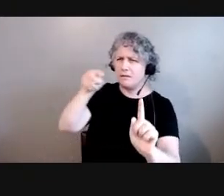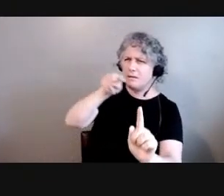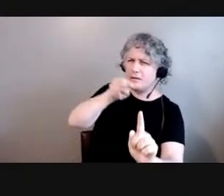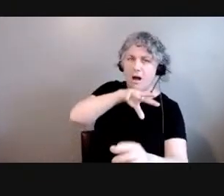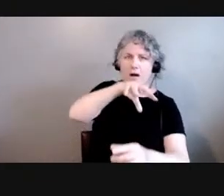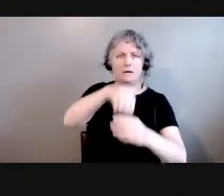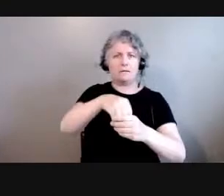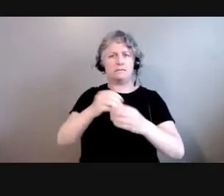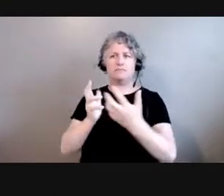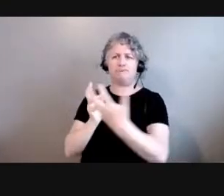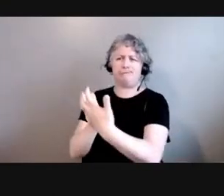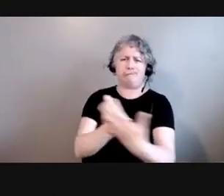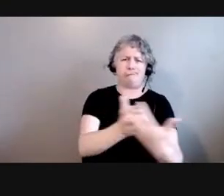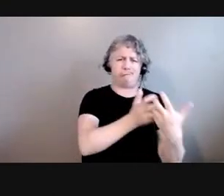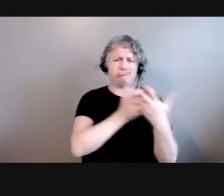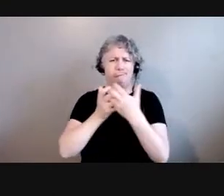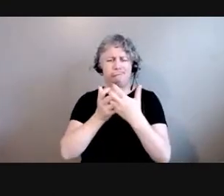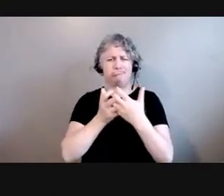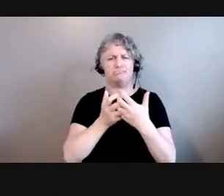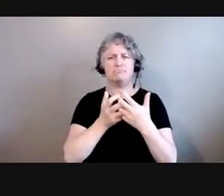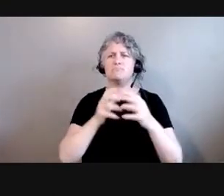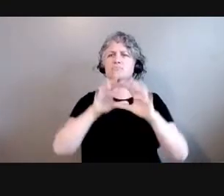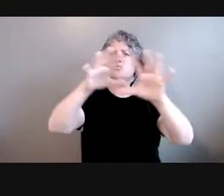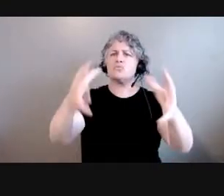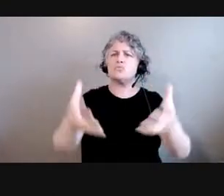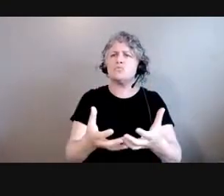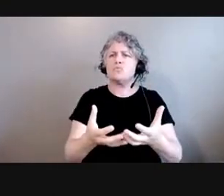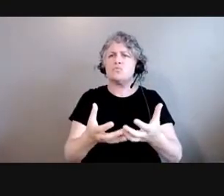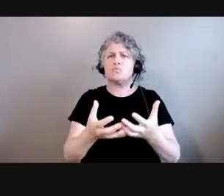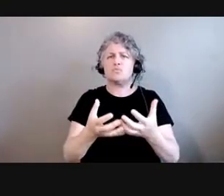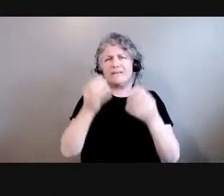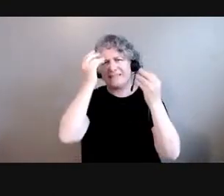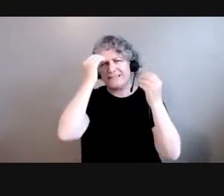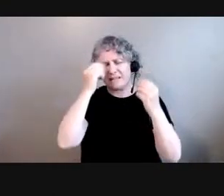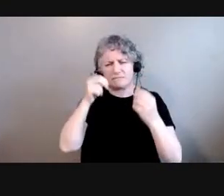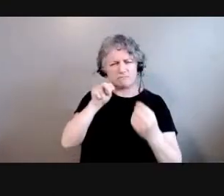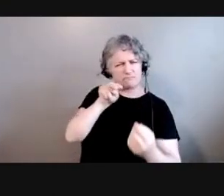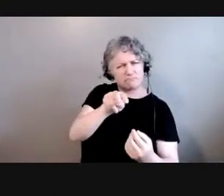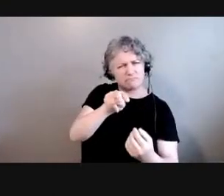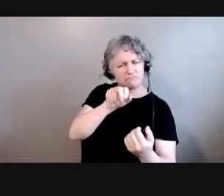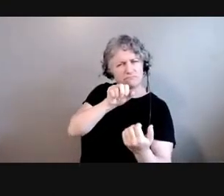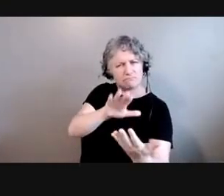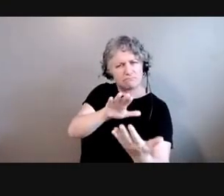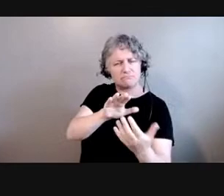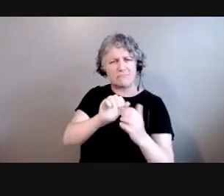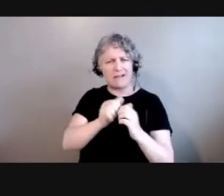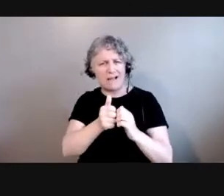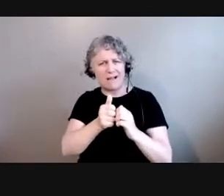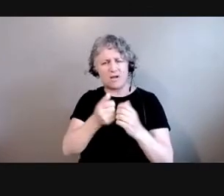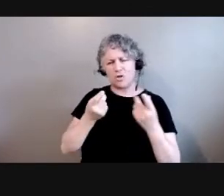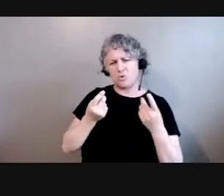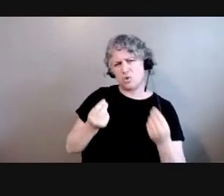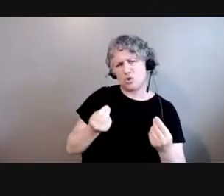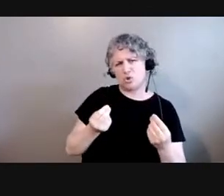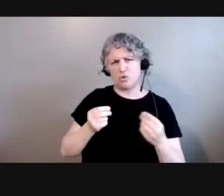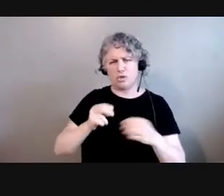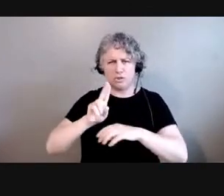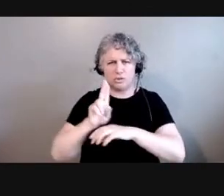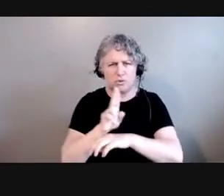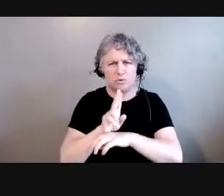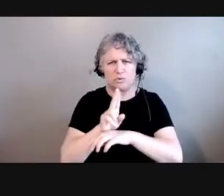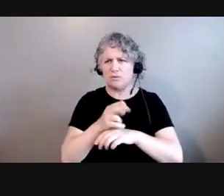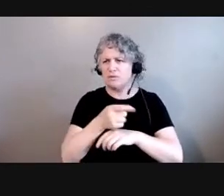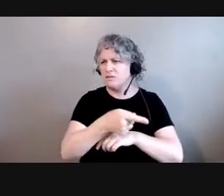the world and what we do in the world in order to make the environment that we inhabit to be the most welcoming for persons